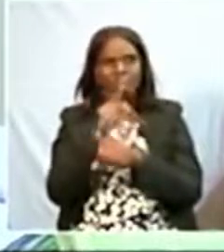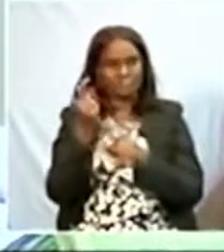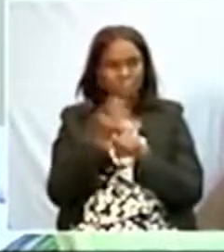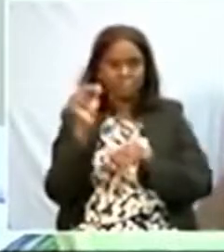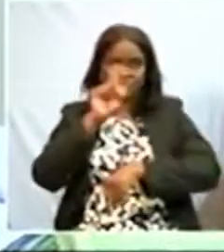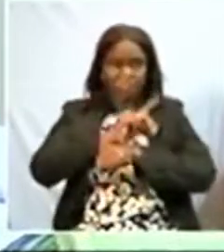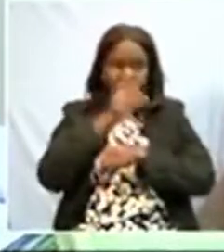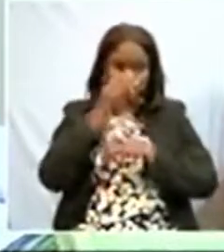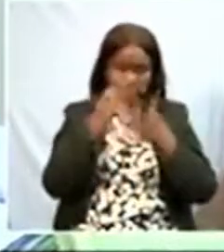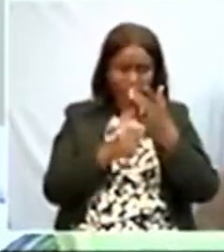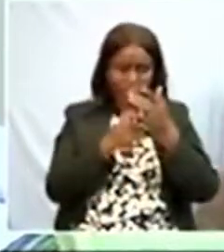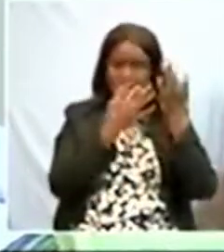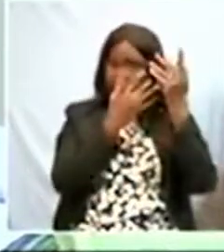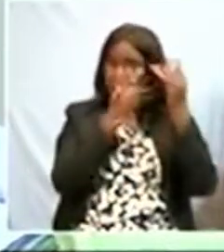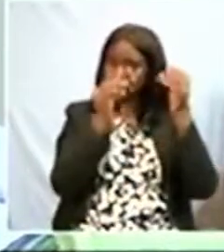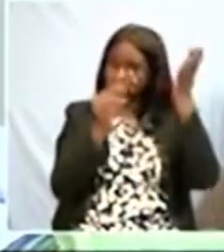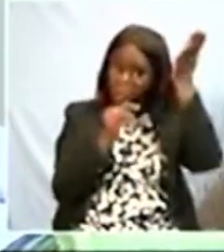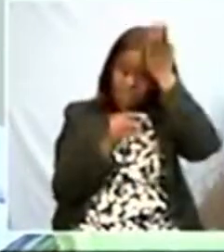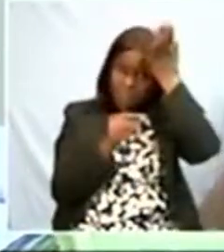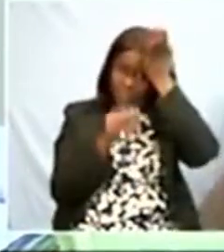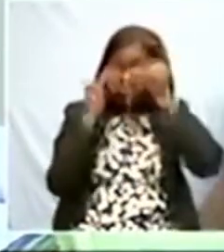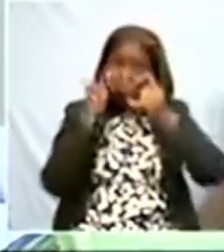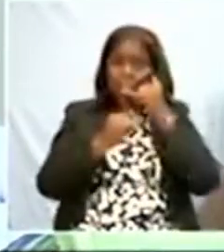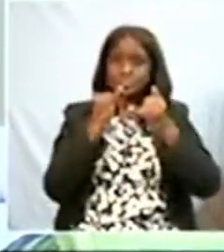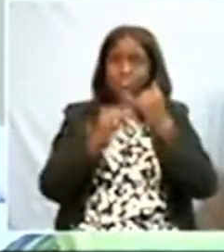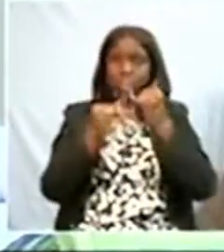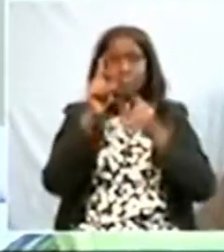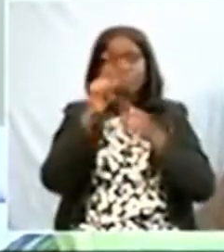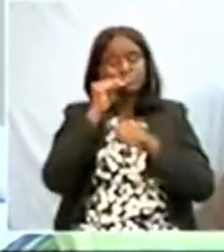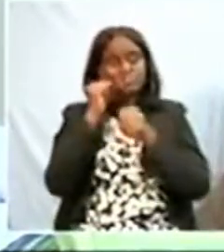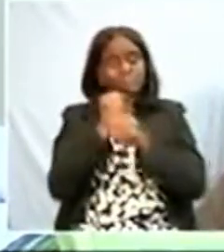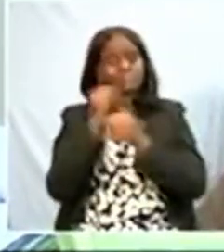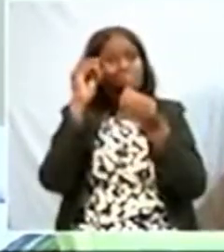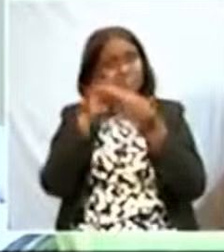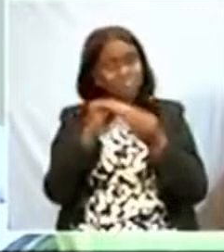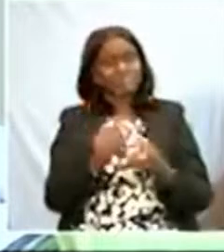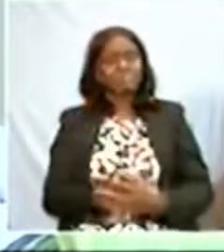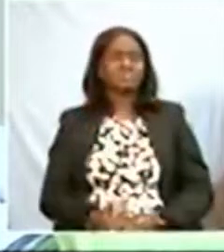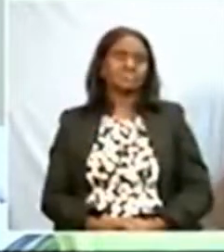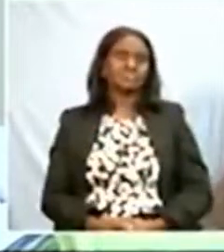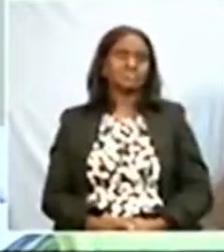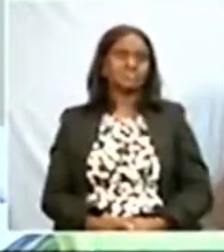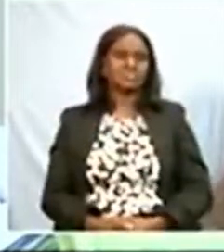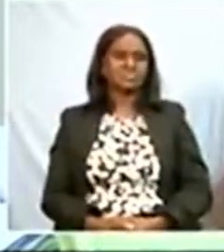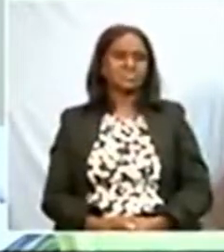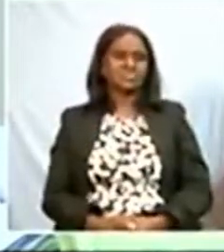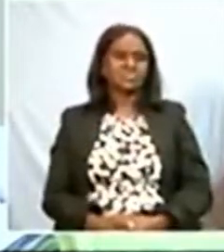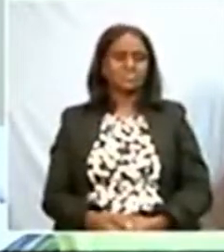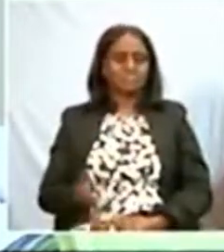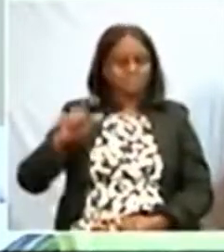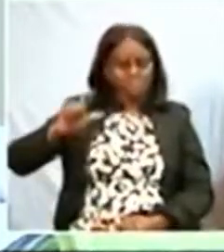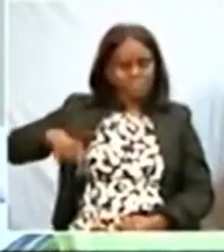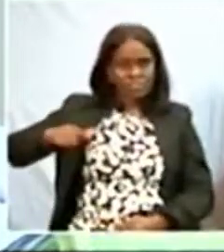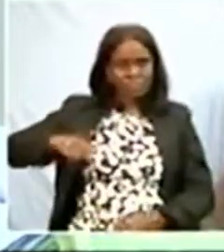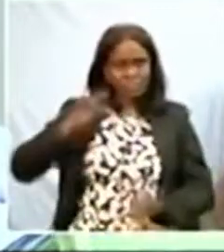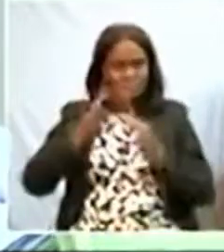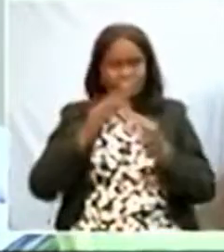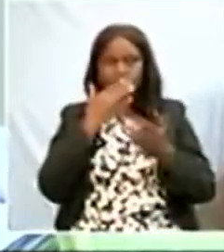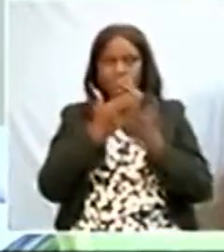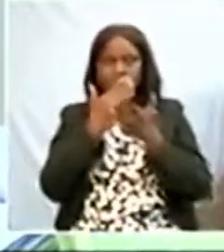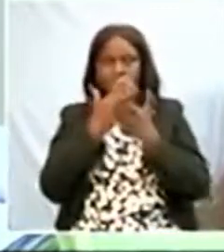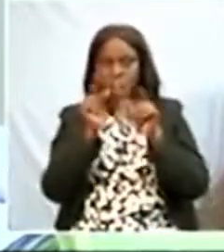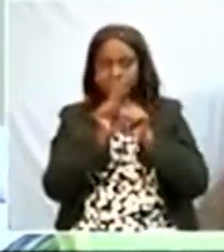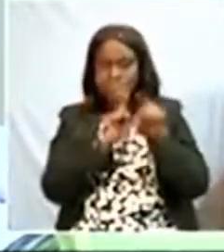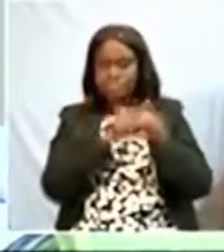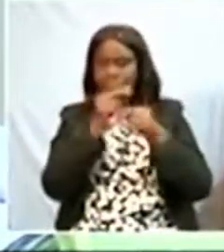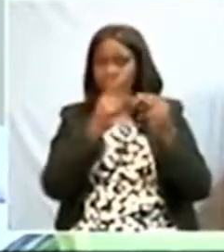day of expected date of completion, 1 year plus. If the delay is reasonable, it is